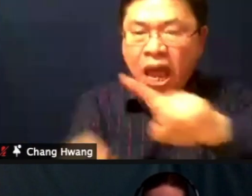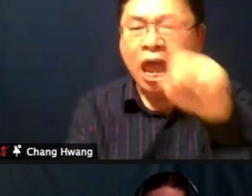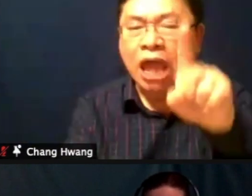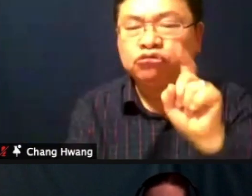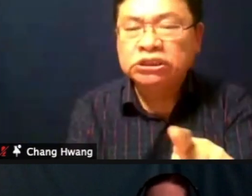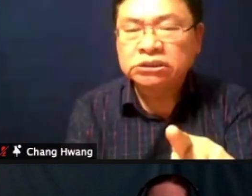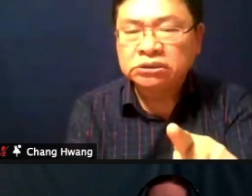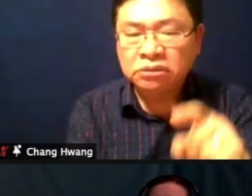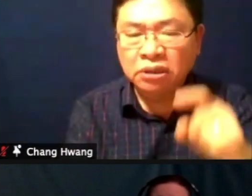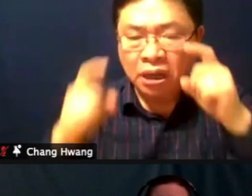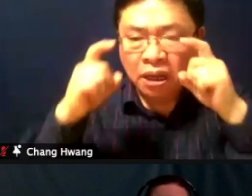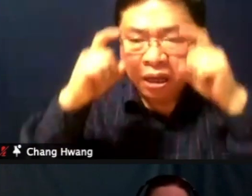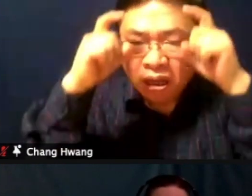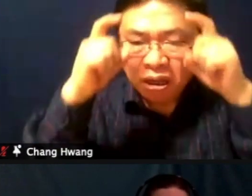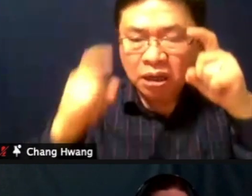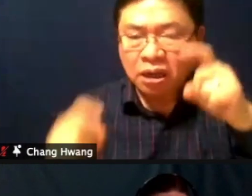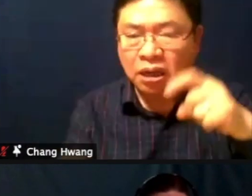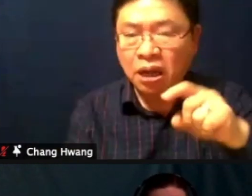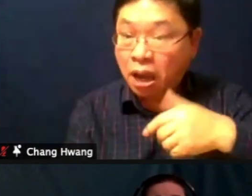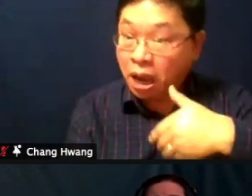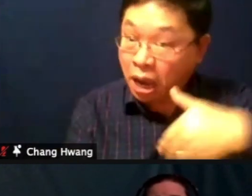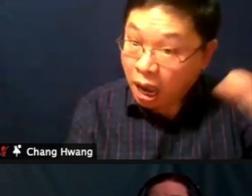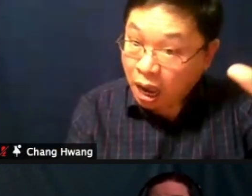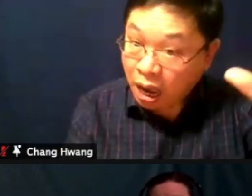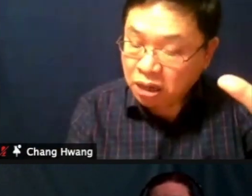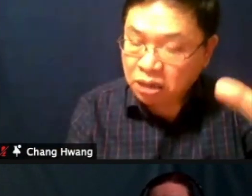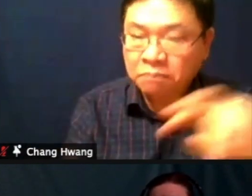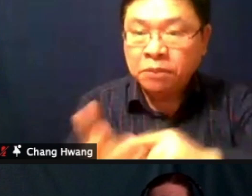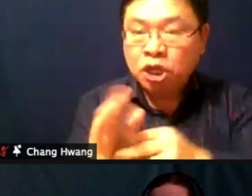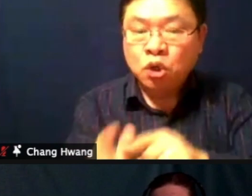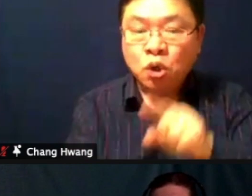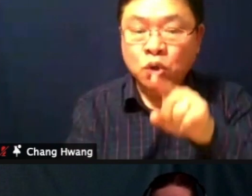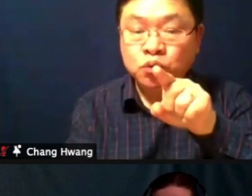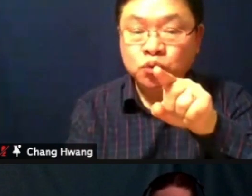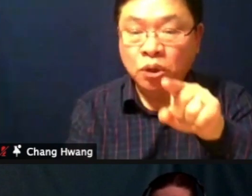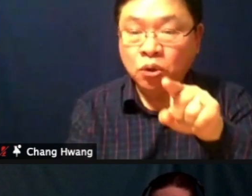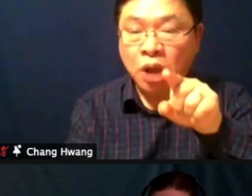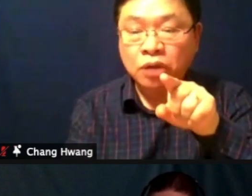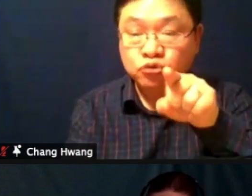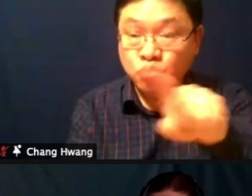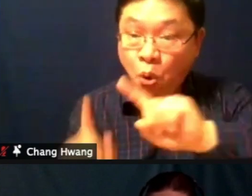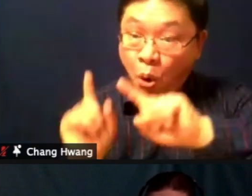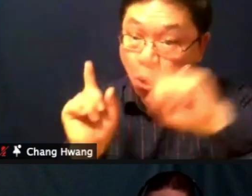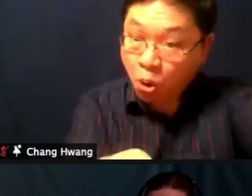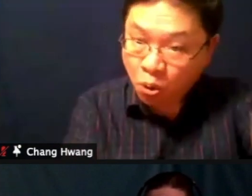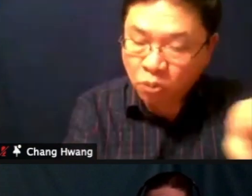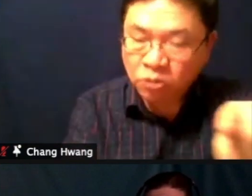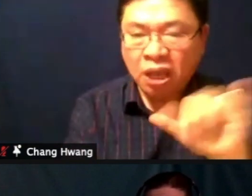So this sign again, when I raise my eyebrows and use this sign, it's a form of a question. Are you